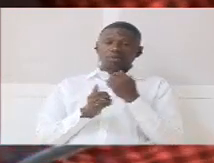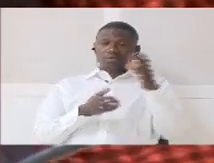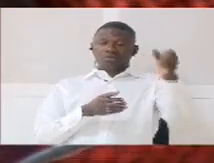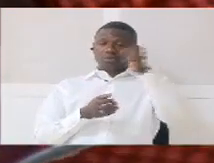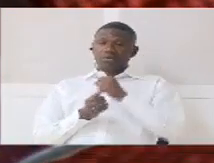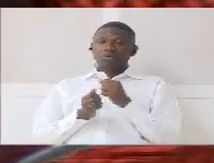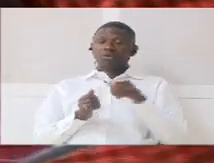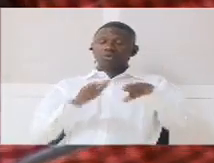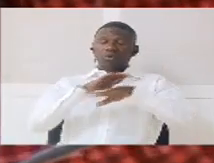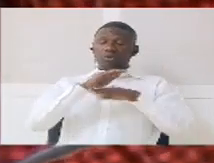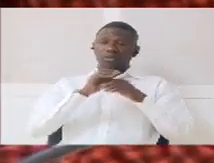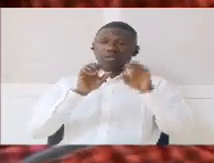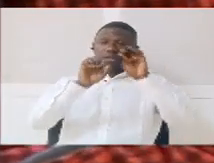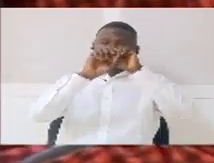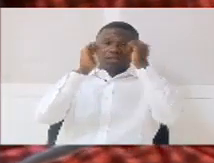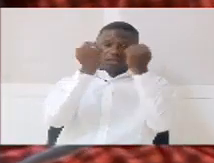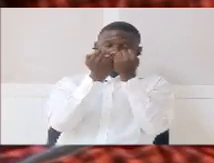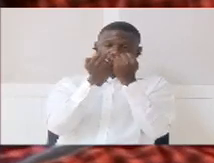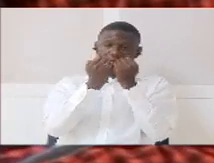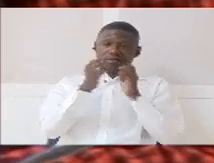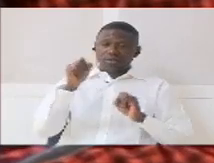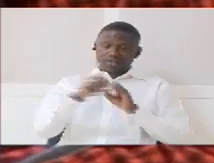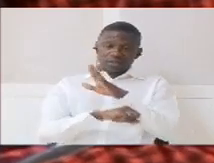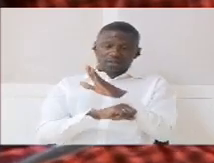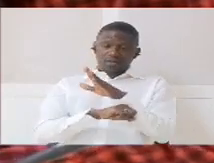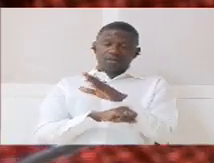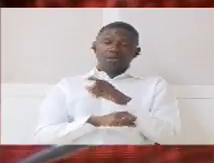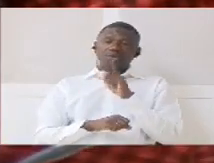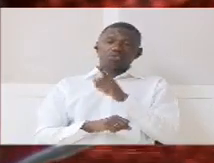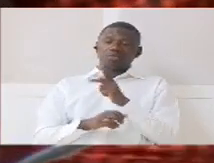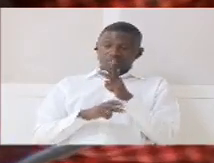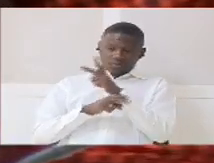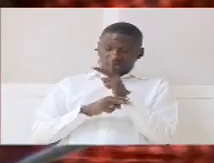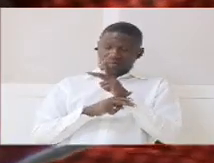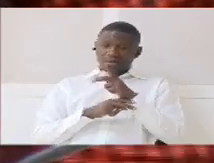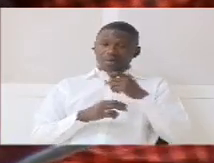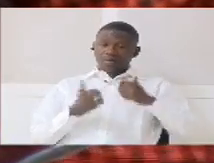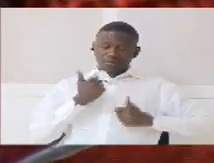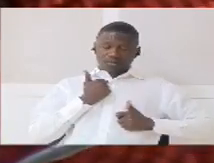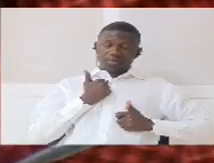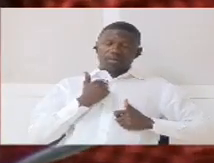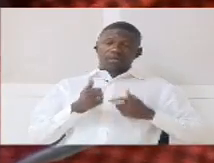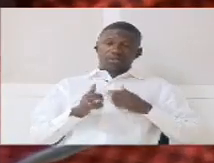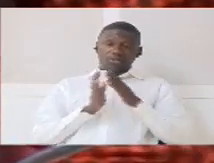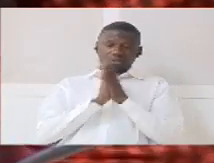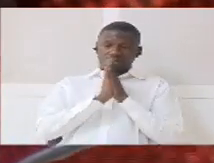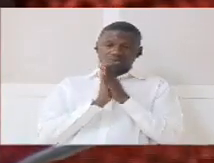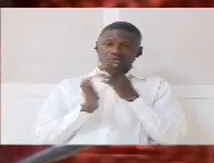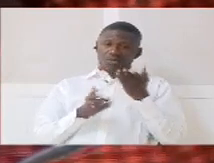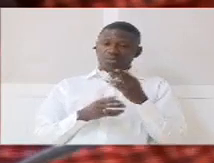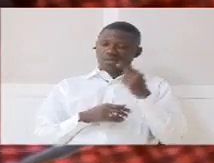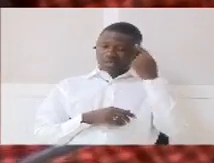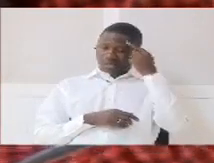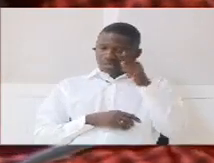And certain prison officers challenged those decisions. You mentioned that they could be accused of trafficking. Does